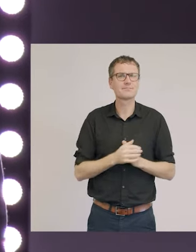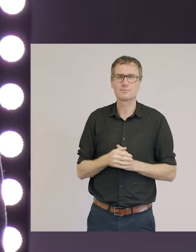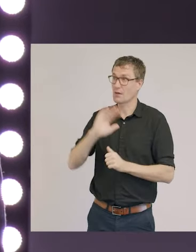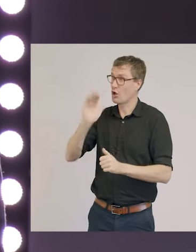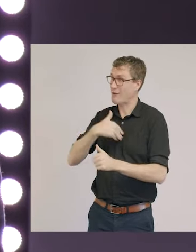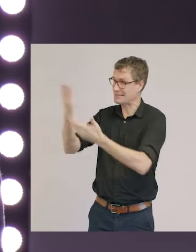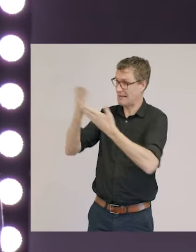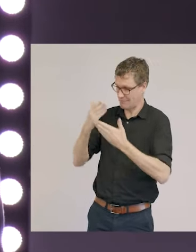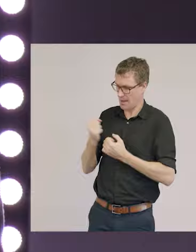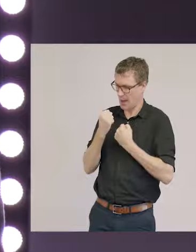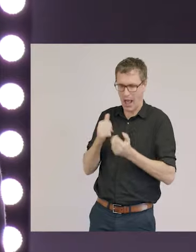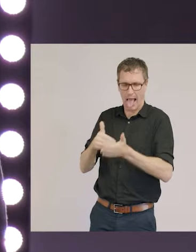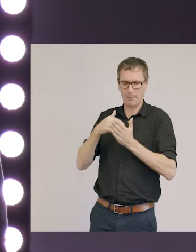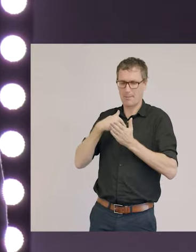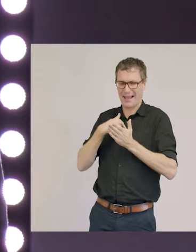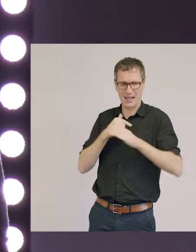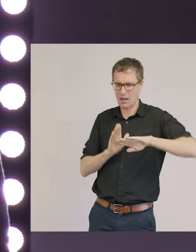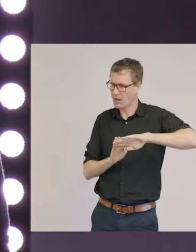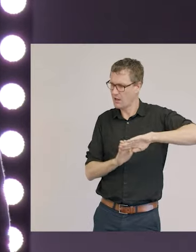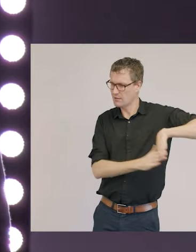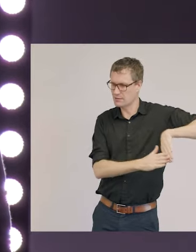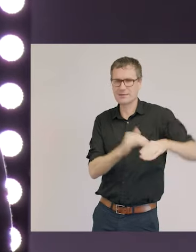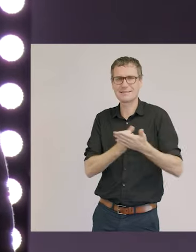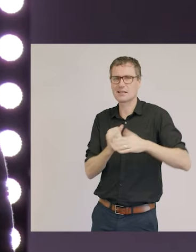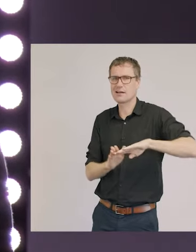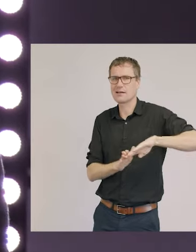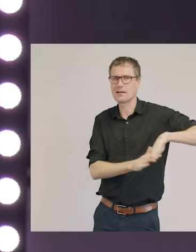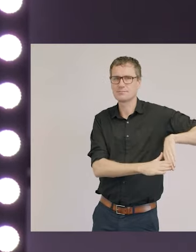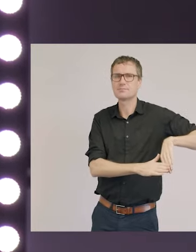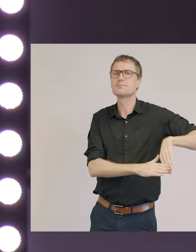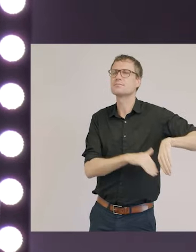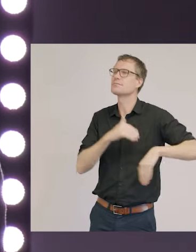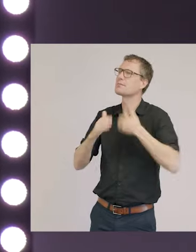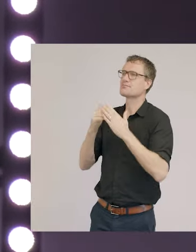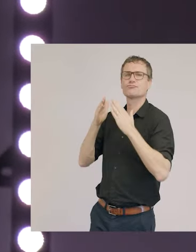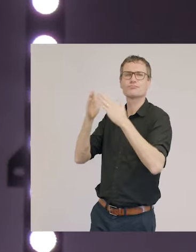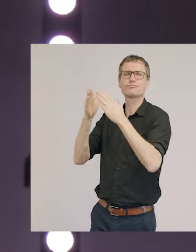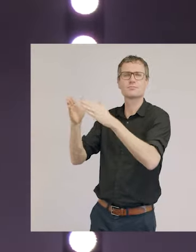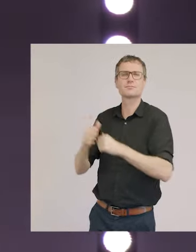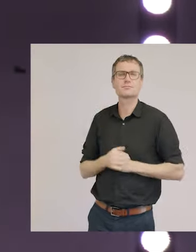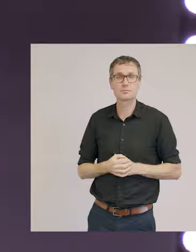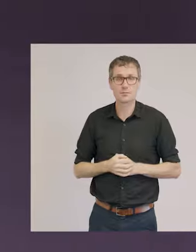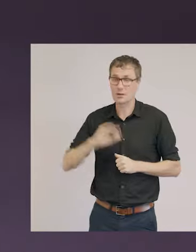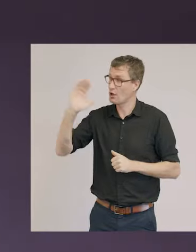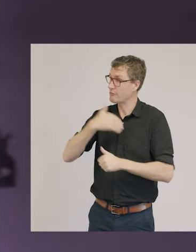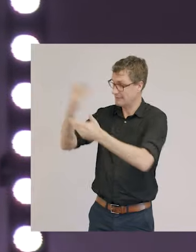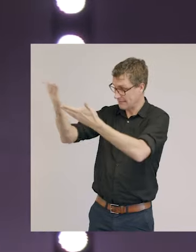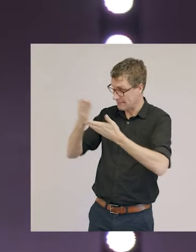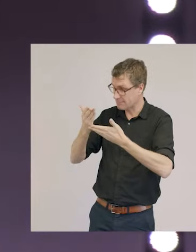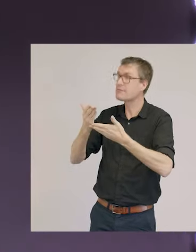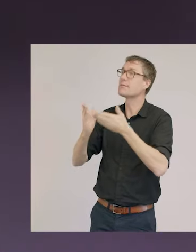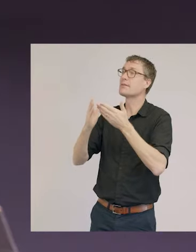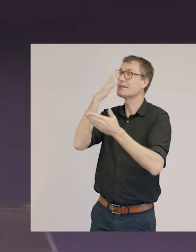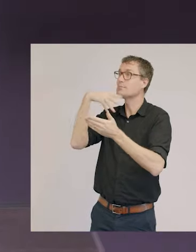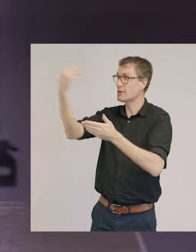Grace is the power to help you not to sin. When you're saved by grace, God gives you the spiritual power